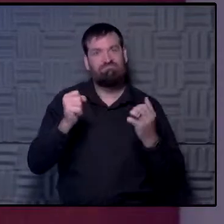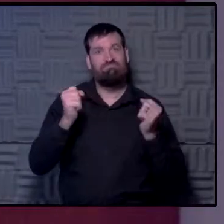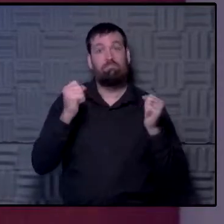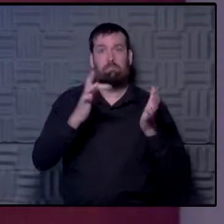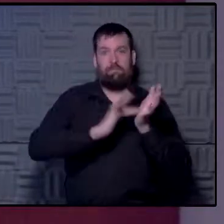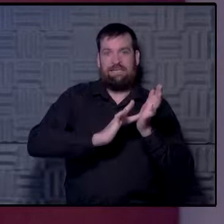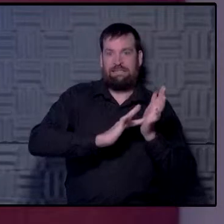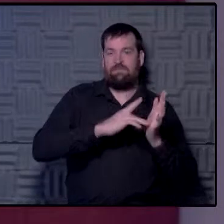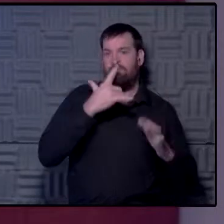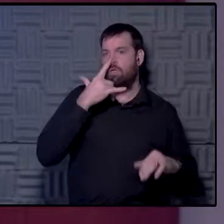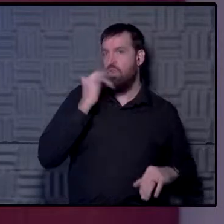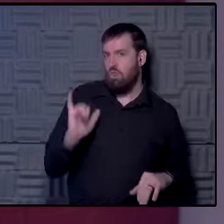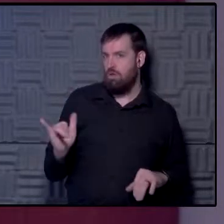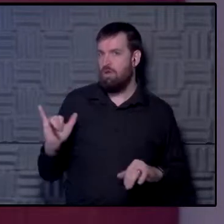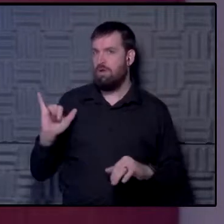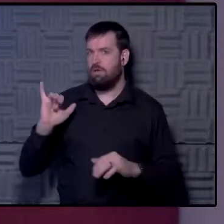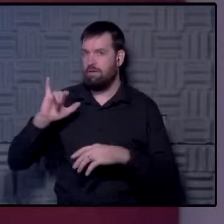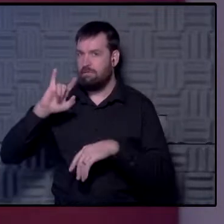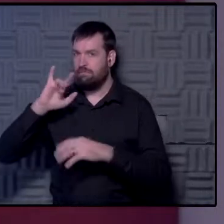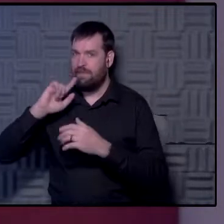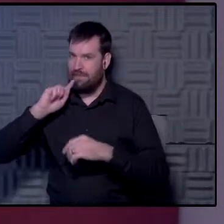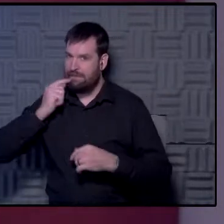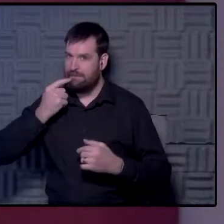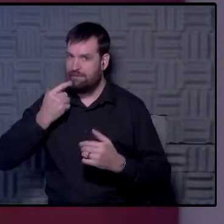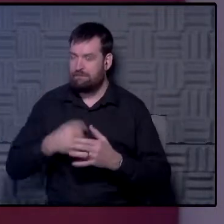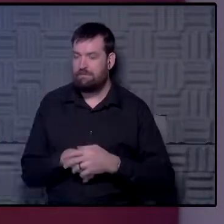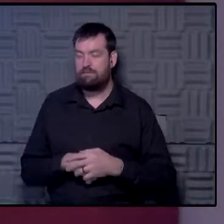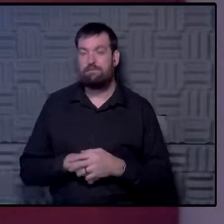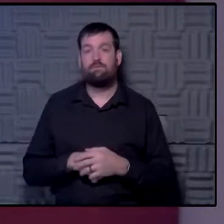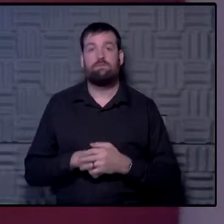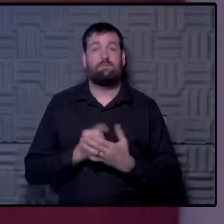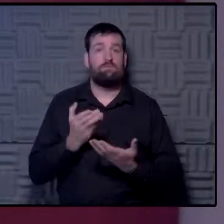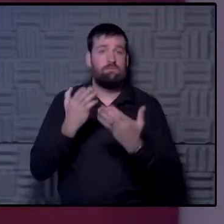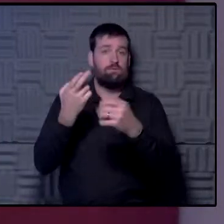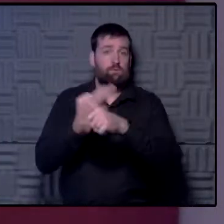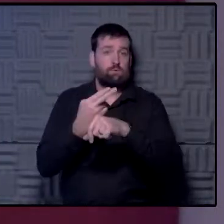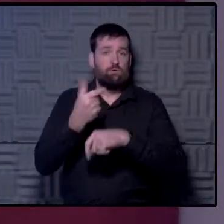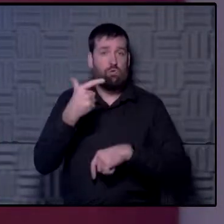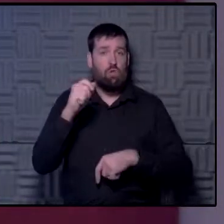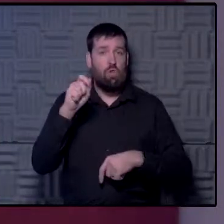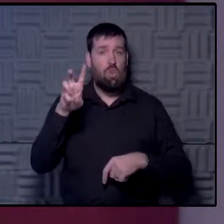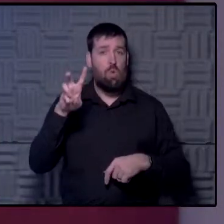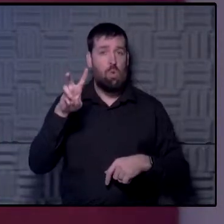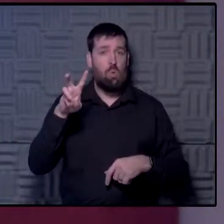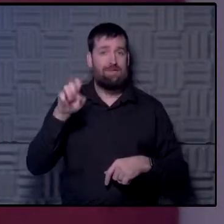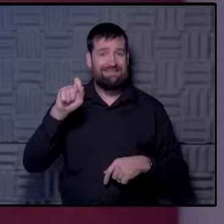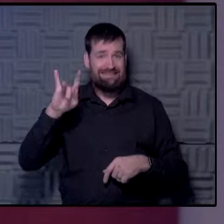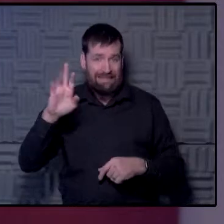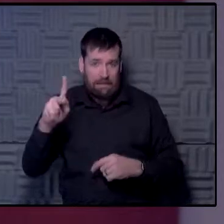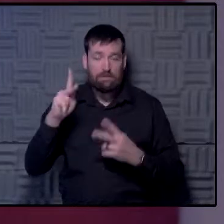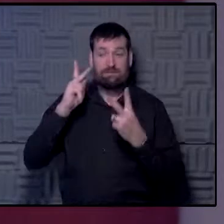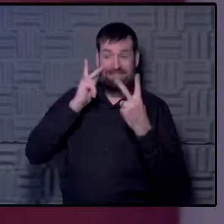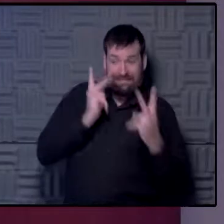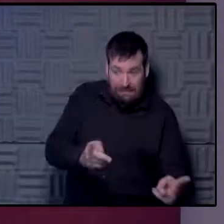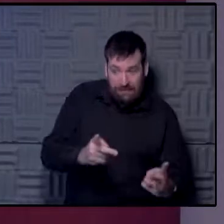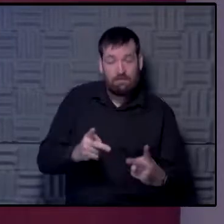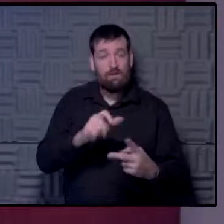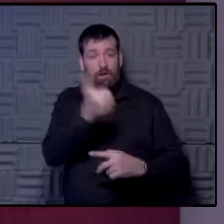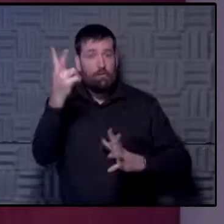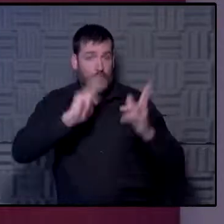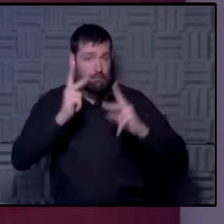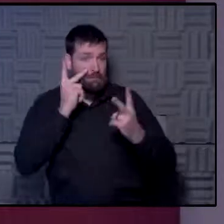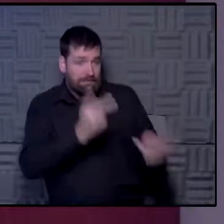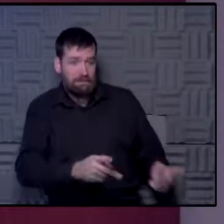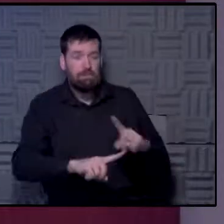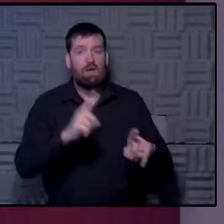medicines tend to look like candy. We do recommend that they use the glow sticks. They can help them see and be seen, but we don't want them to put them